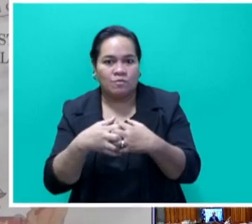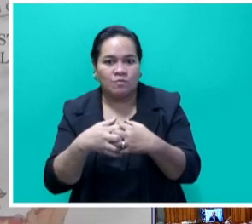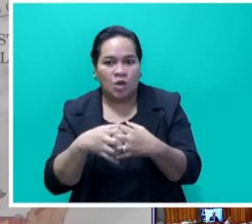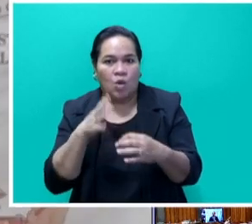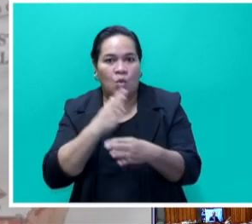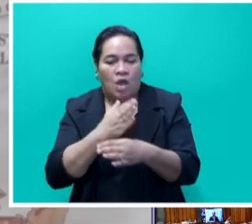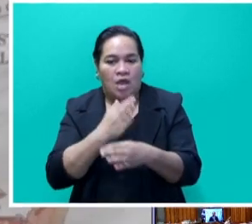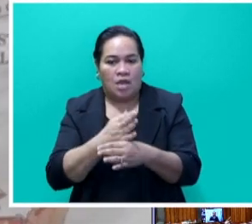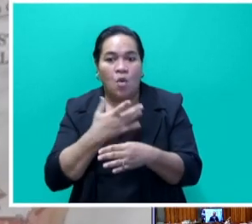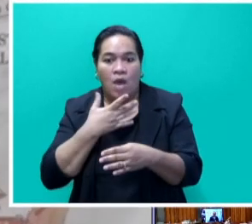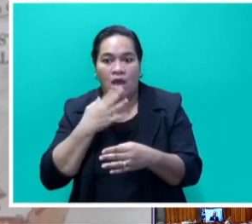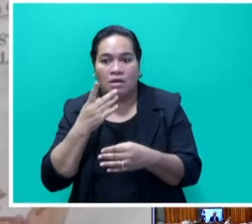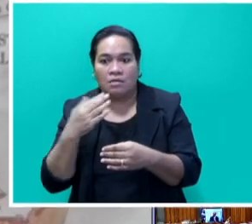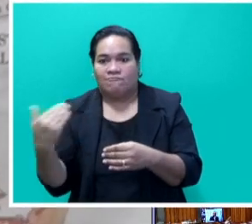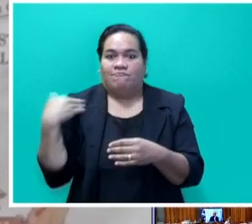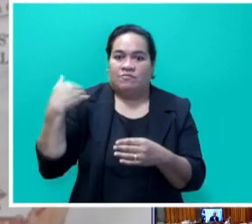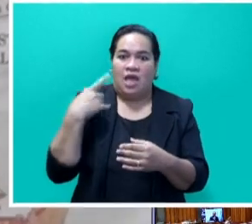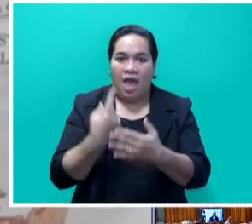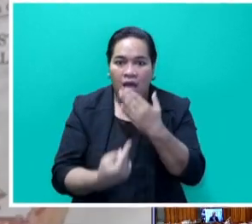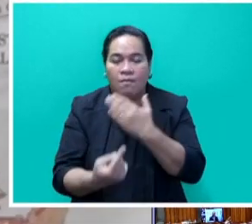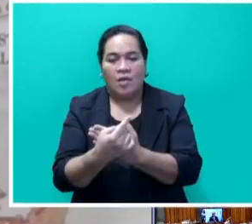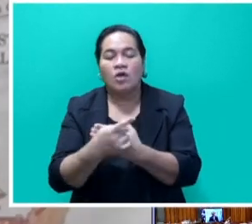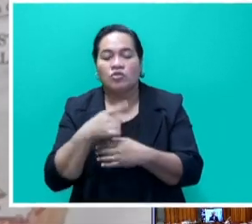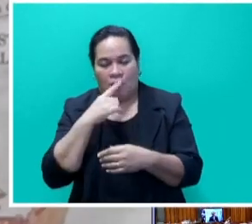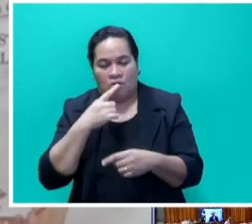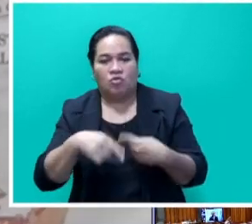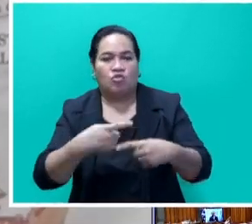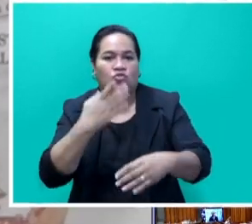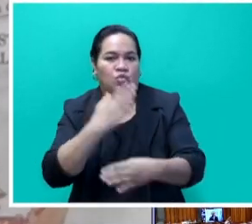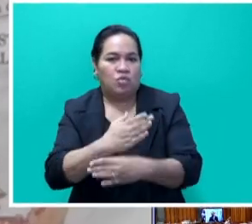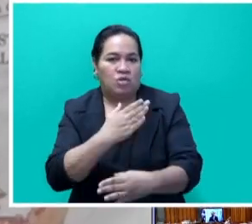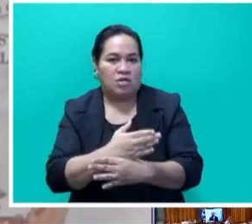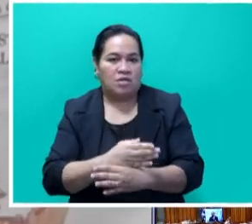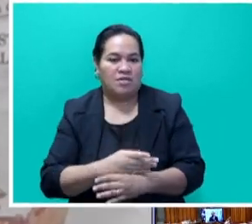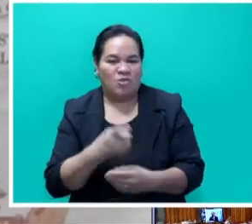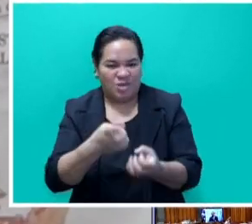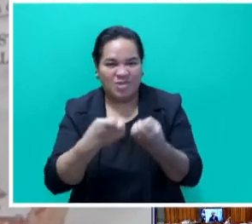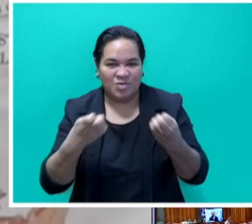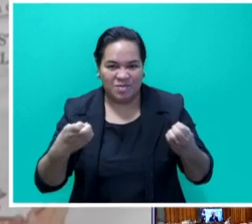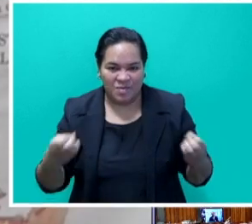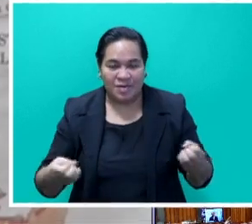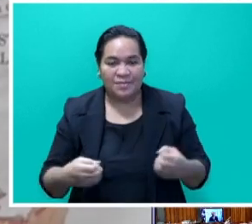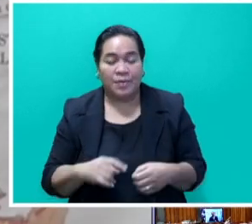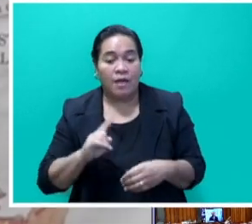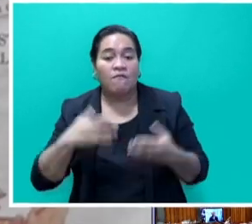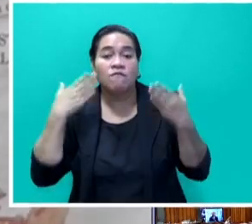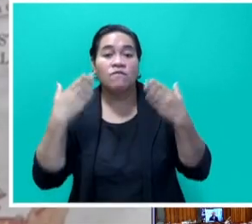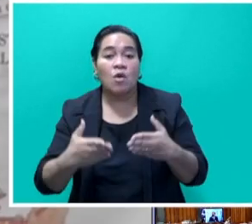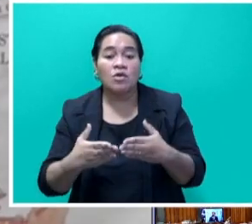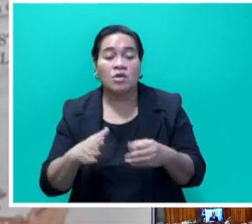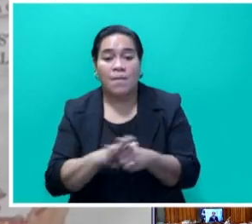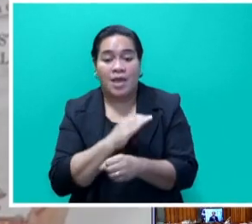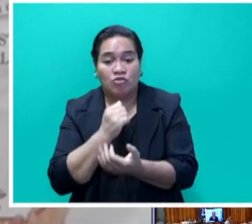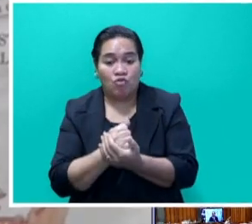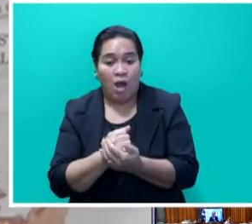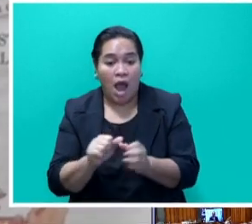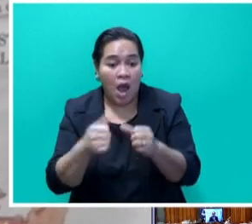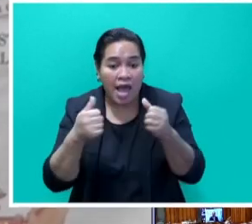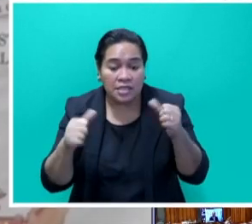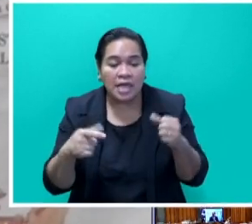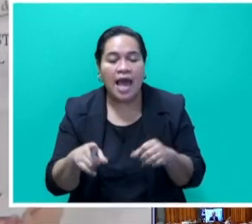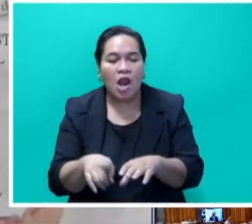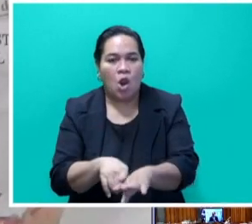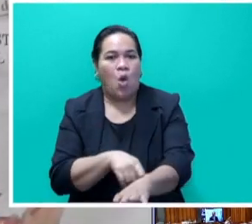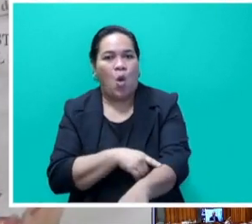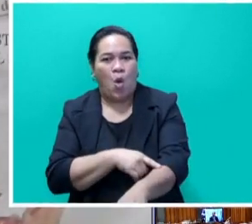occur, because the disruptions will happen. It is also focused on making sure that our existing assets last longer